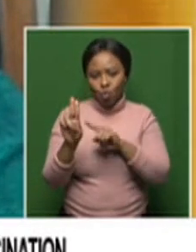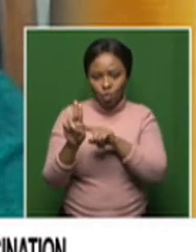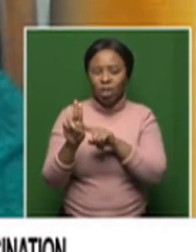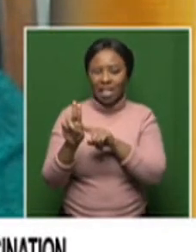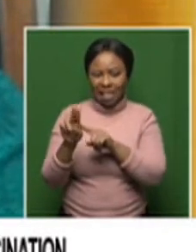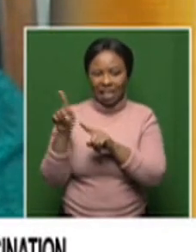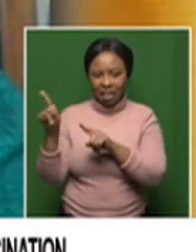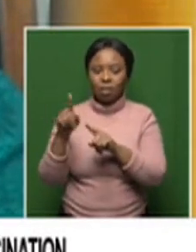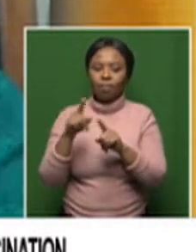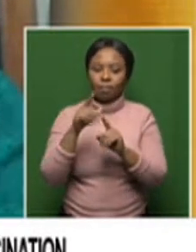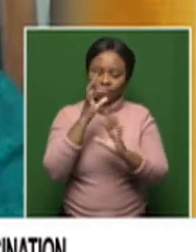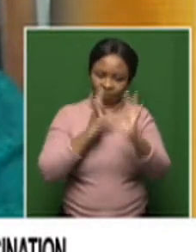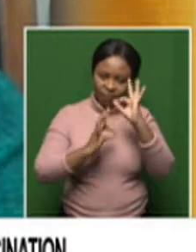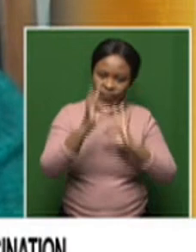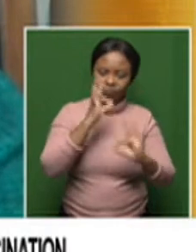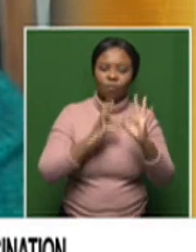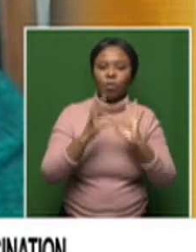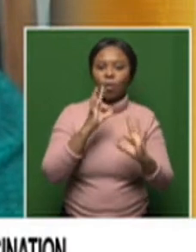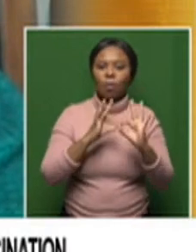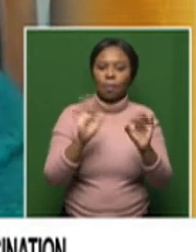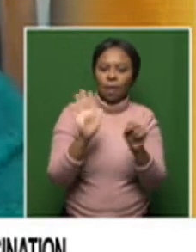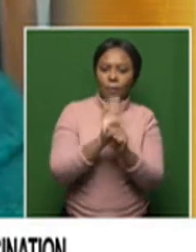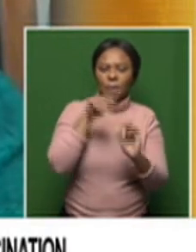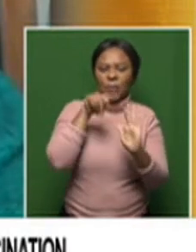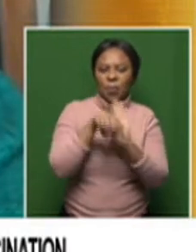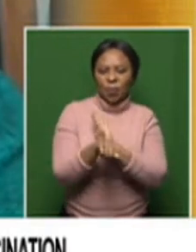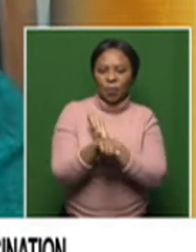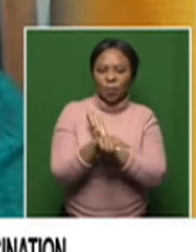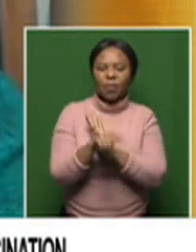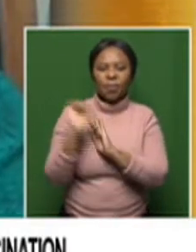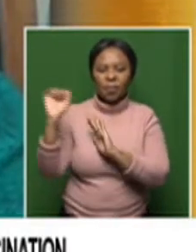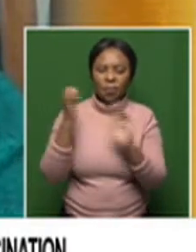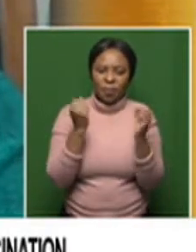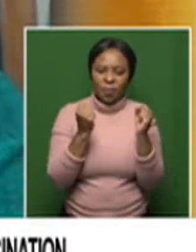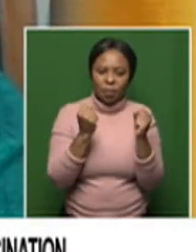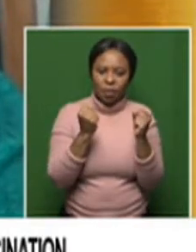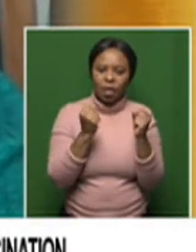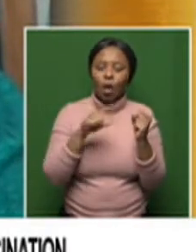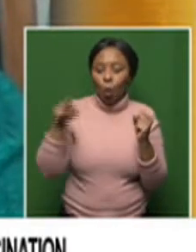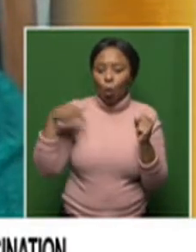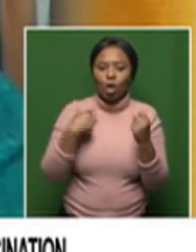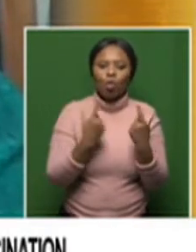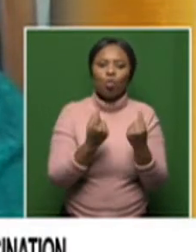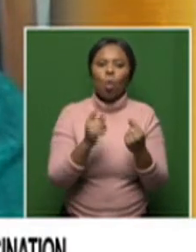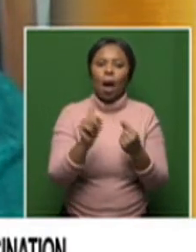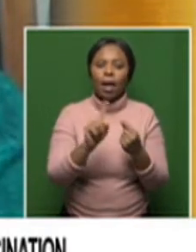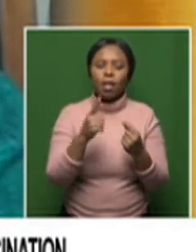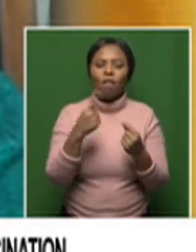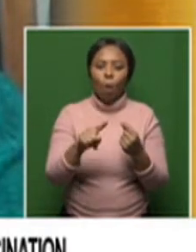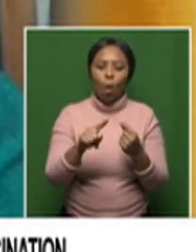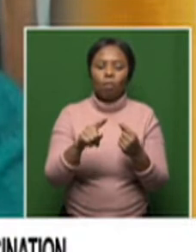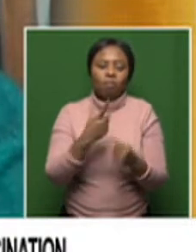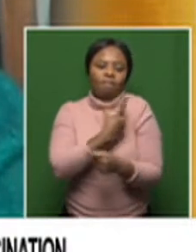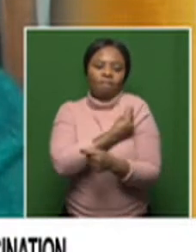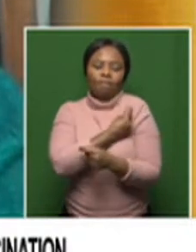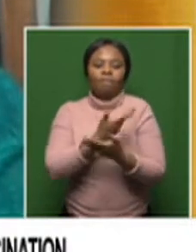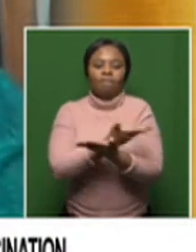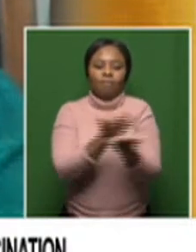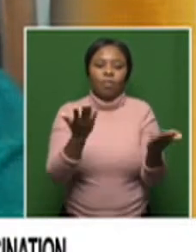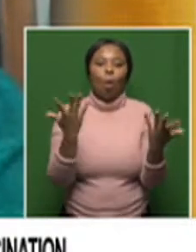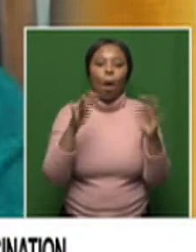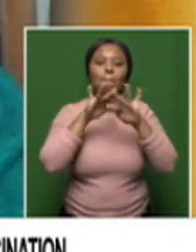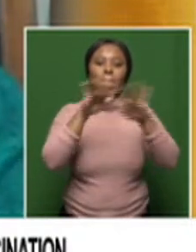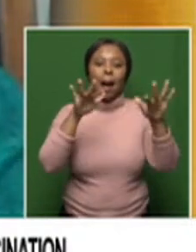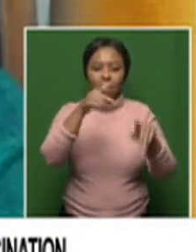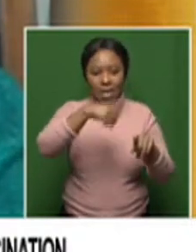his remarks in terms of what we are doing in preparation for vaccination rollout in the public service. Thank you very